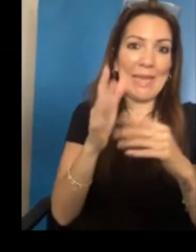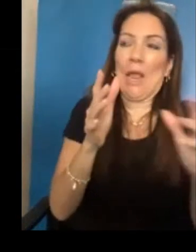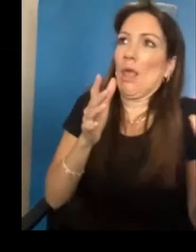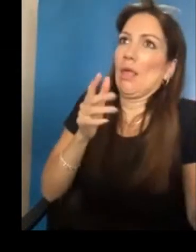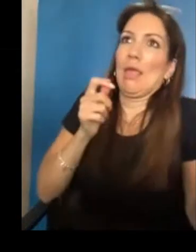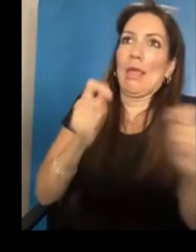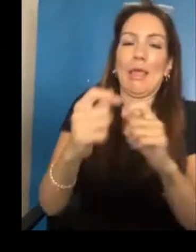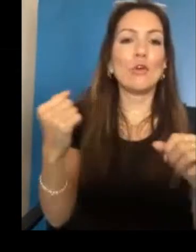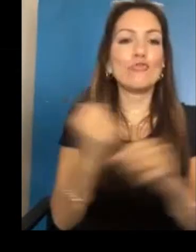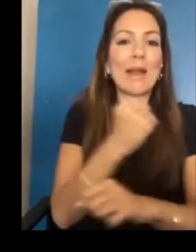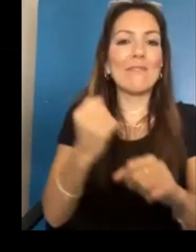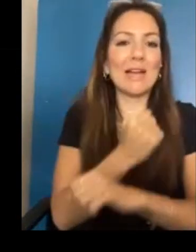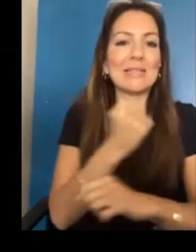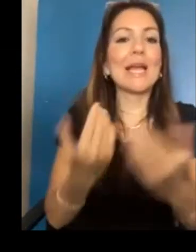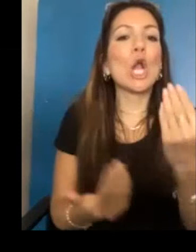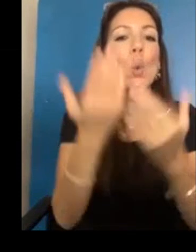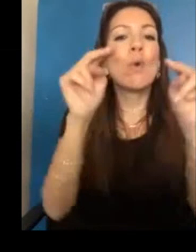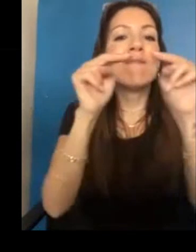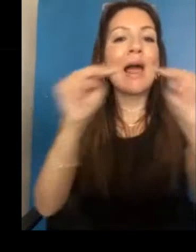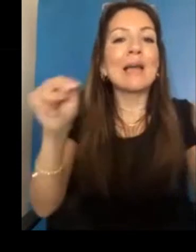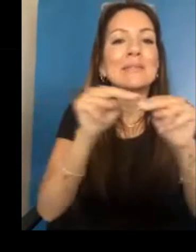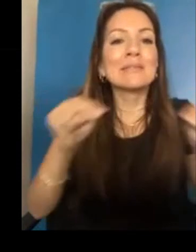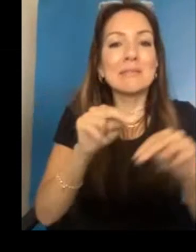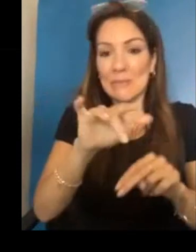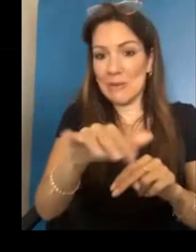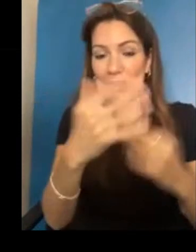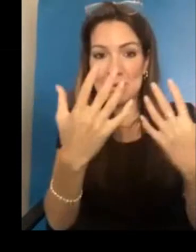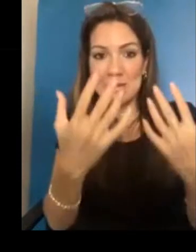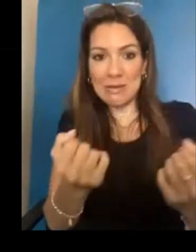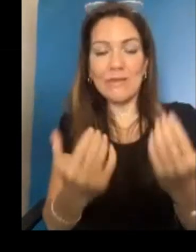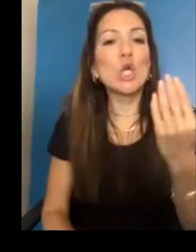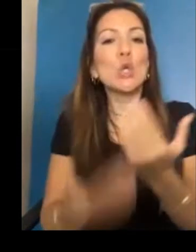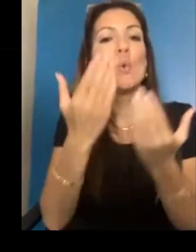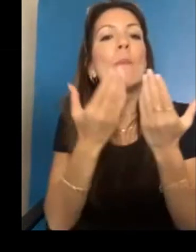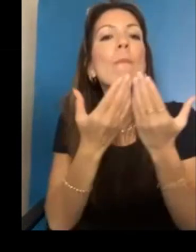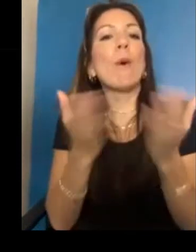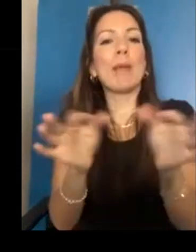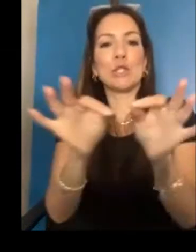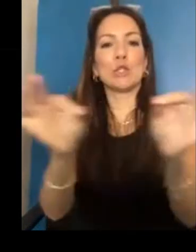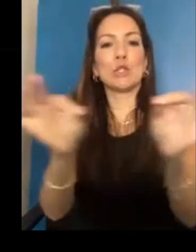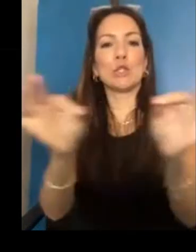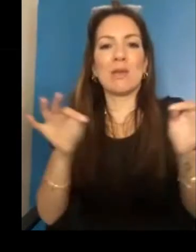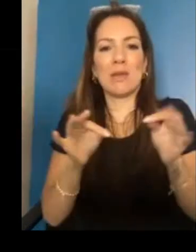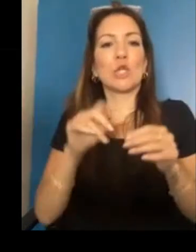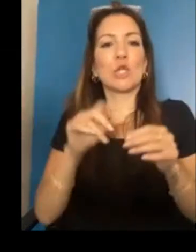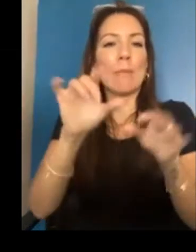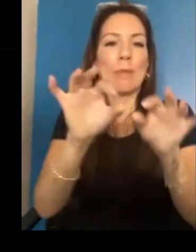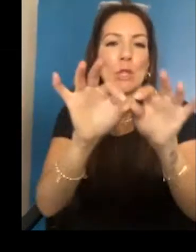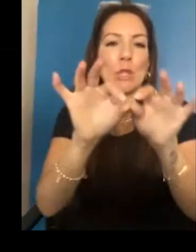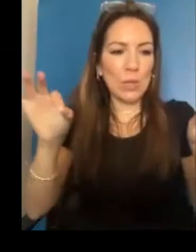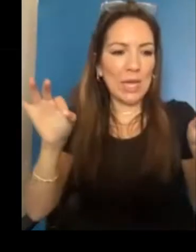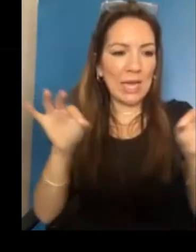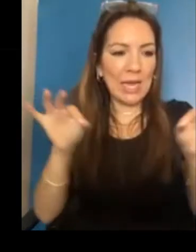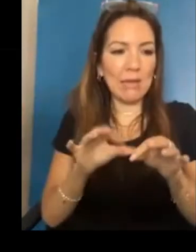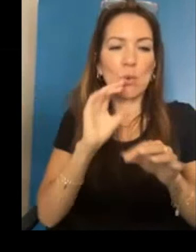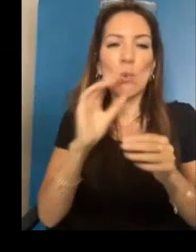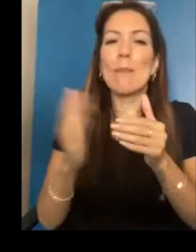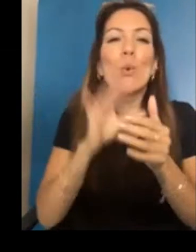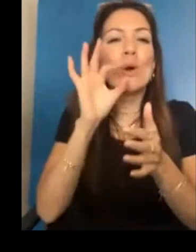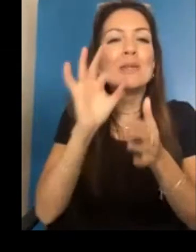renovated, and there's going to be new flats there. There's the new public square, Chapel Square, that I'll go into in a bit more detail